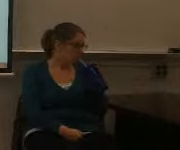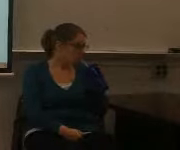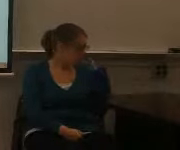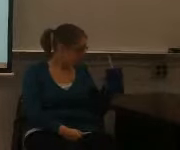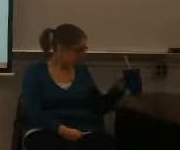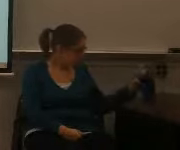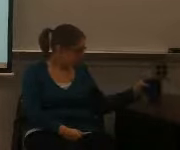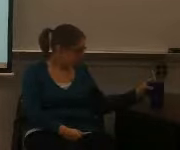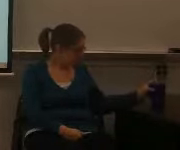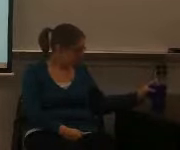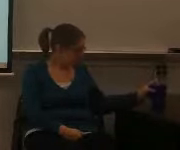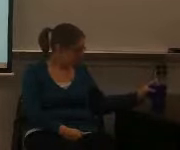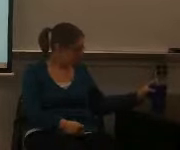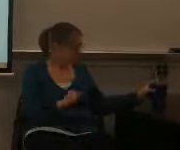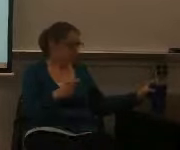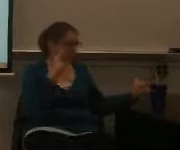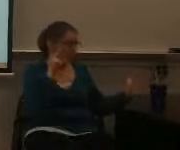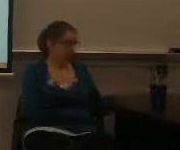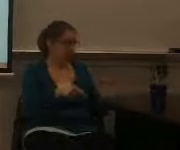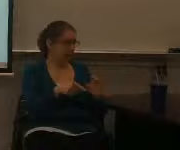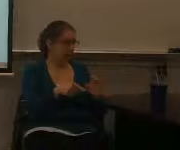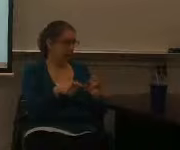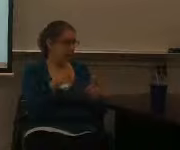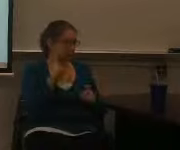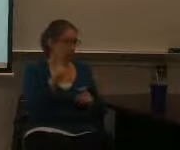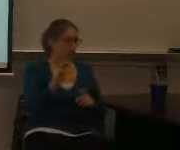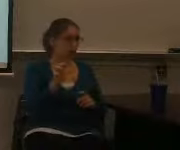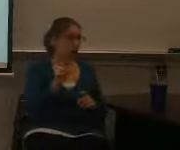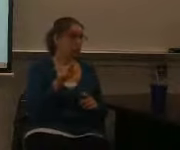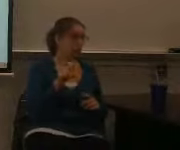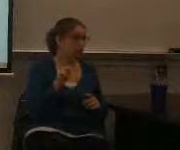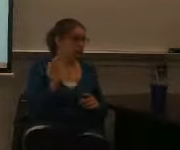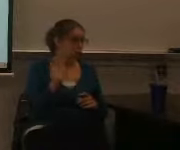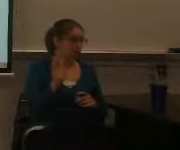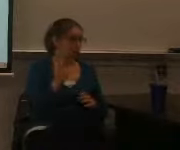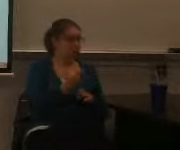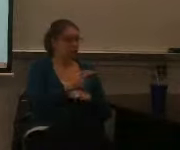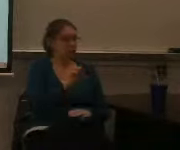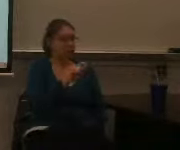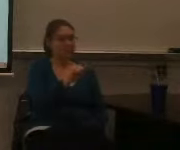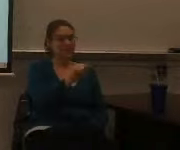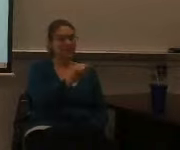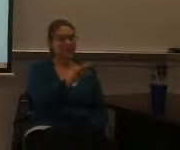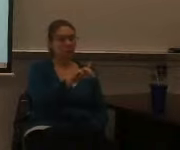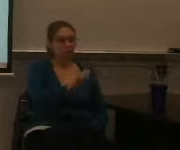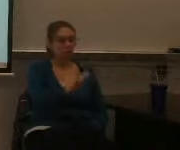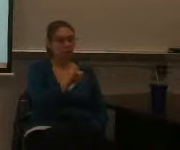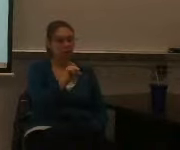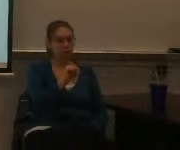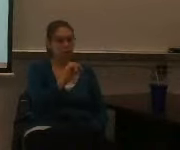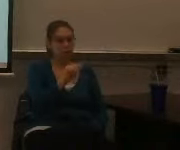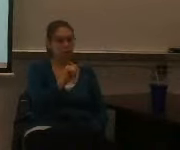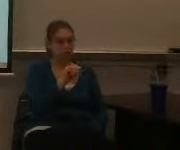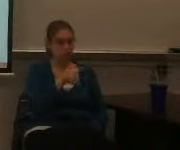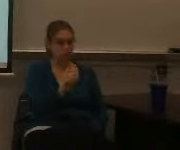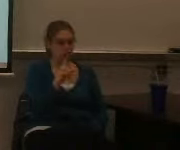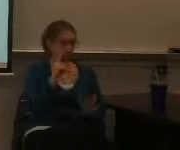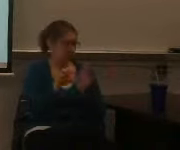And then you can think of this in terms of people that have done carbon, so they've used stable isotopes, for example,